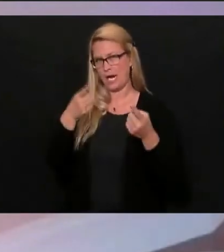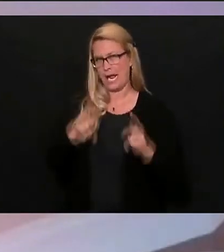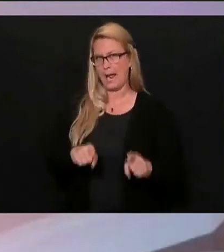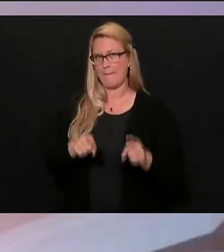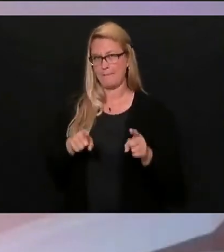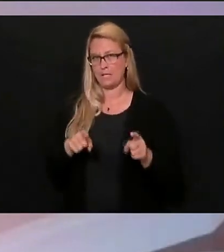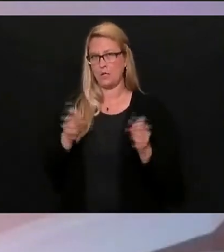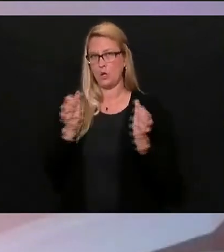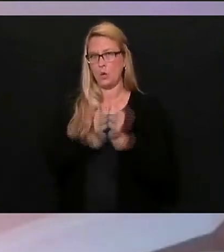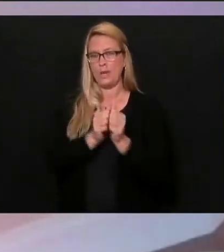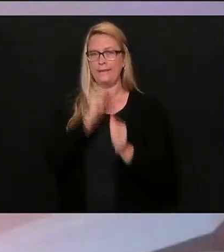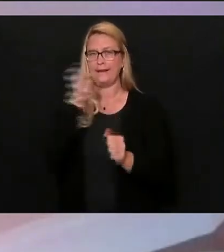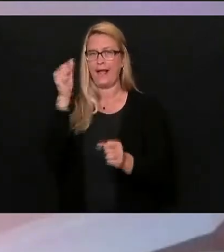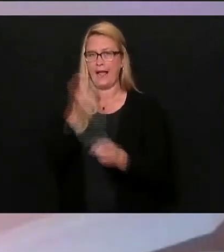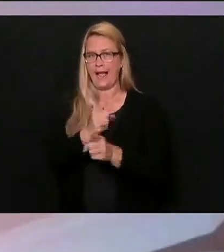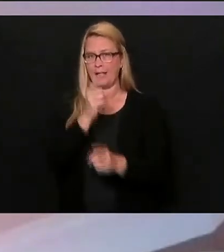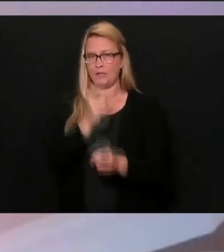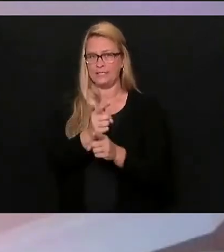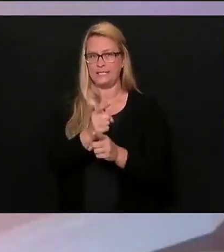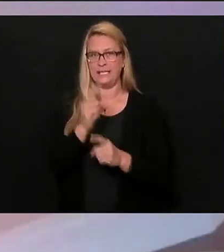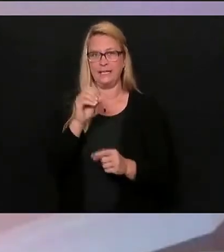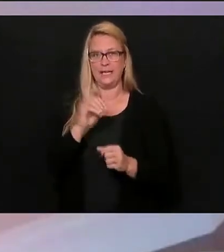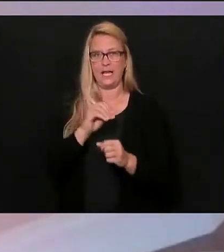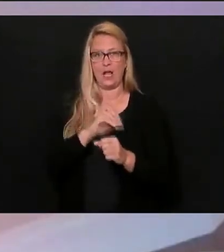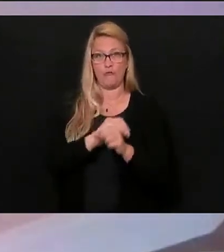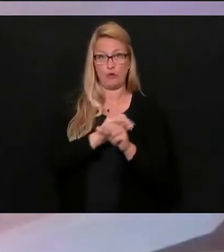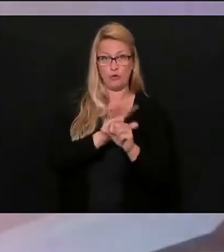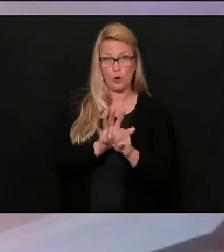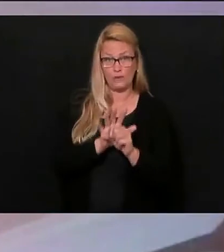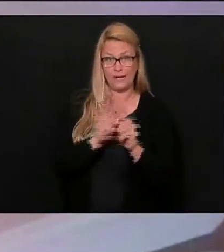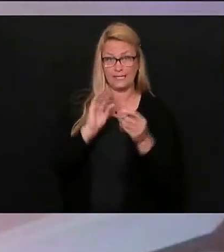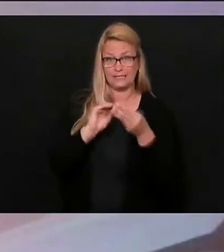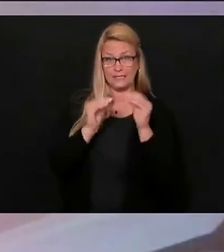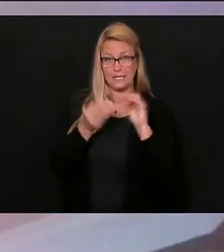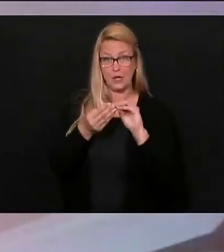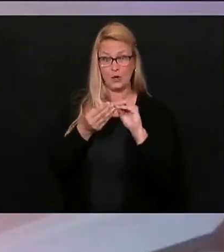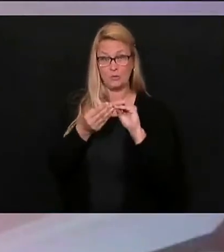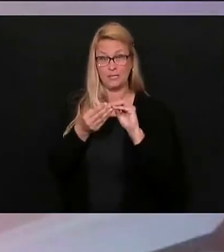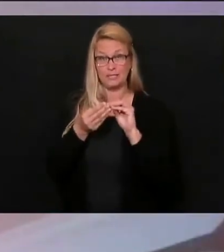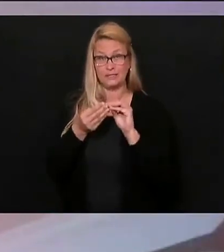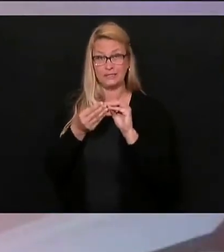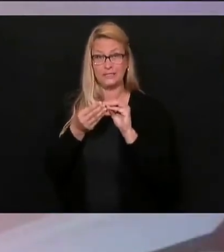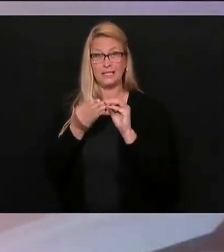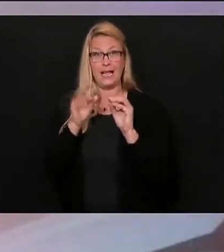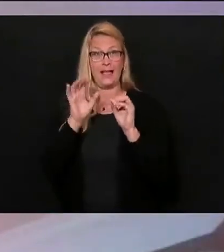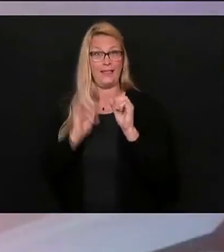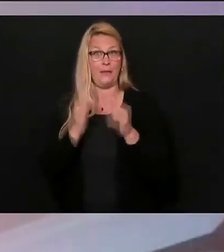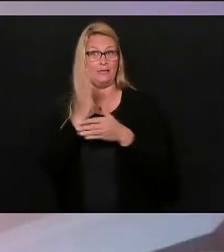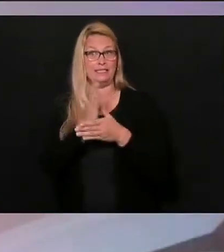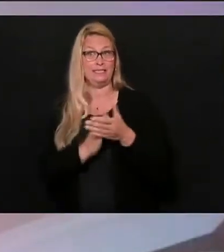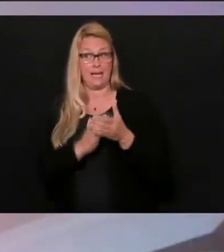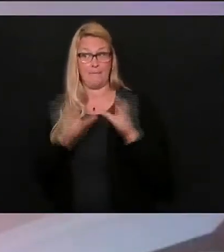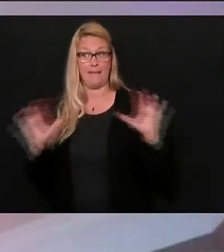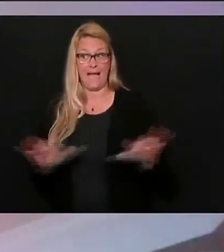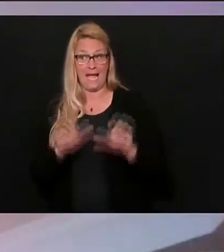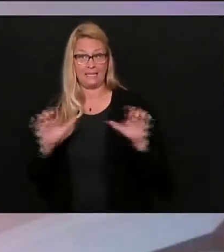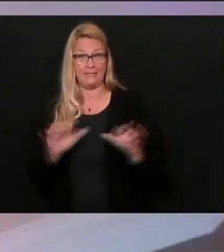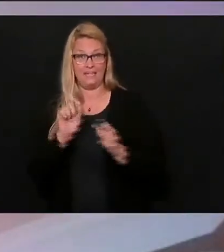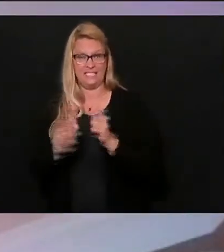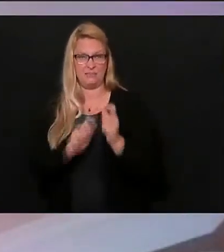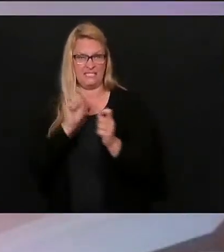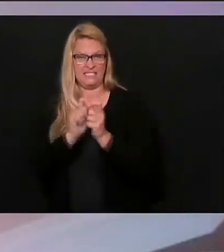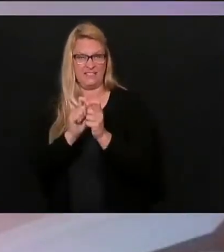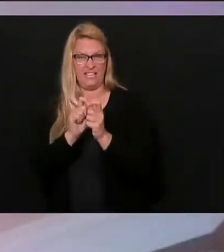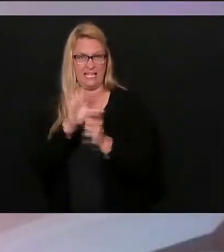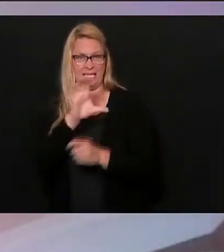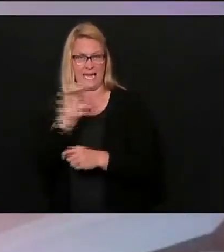the inaccuracy of coronavirus figures. That was overstating some active cases in a particular county. At